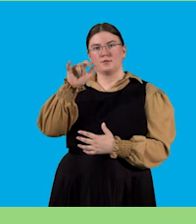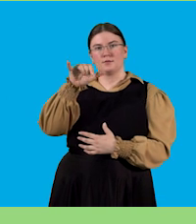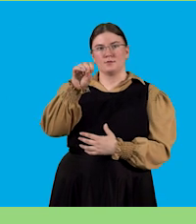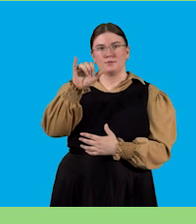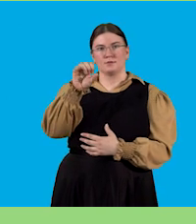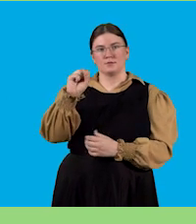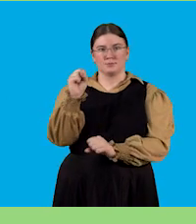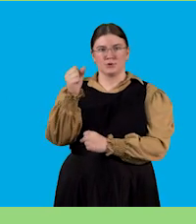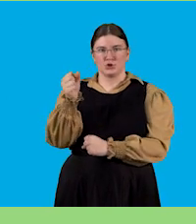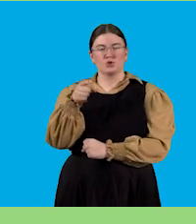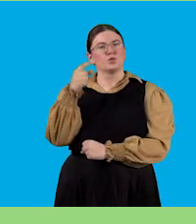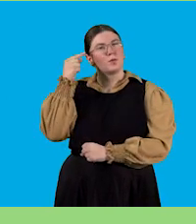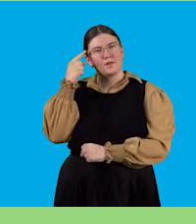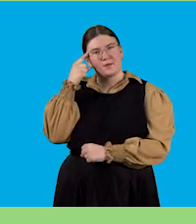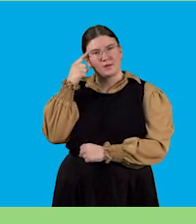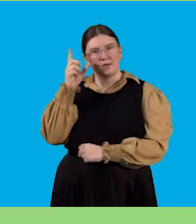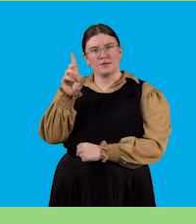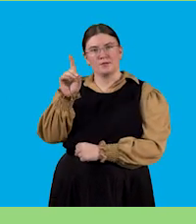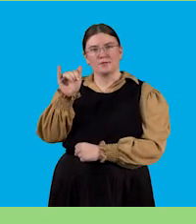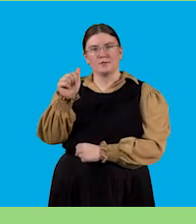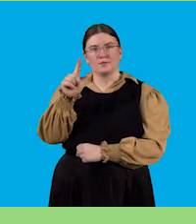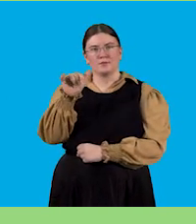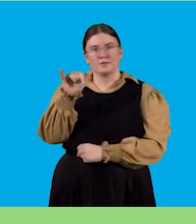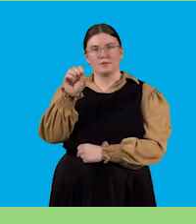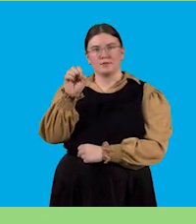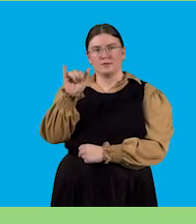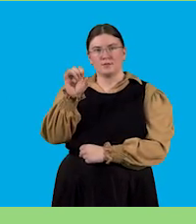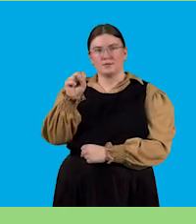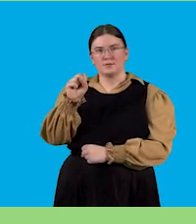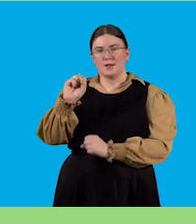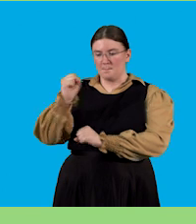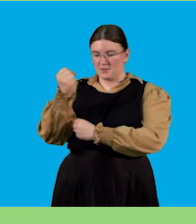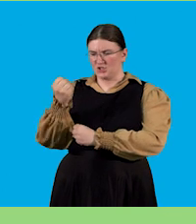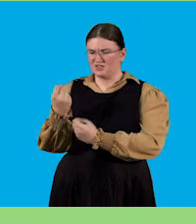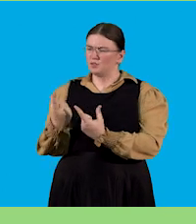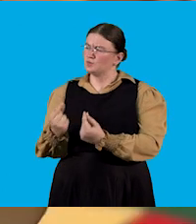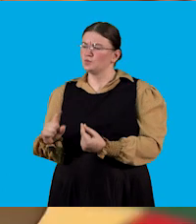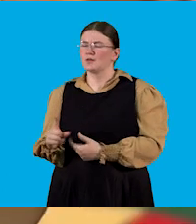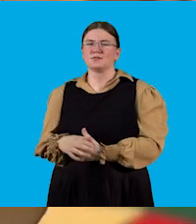How do you think the dialysis machine functions?